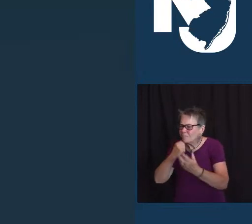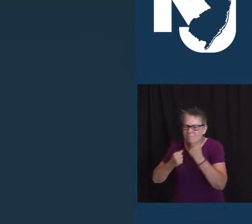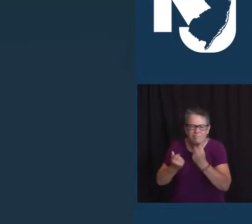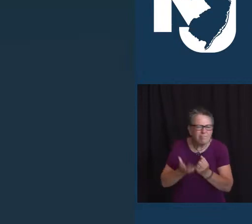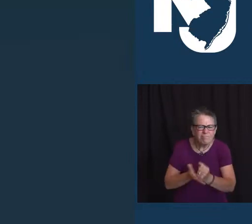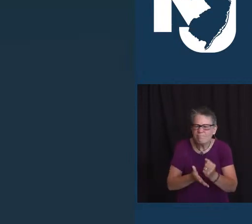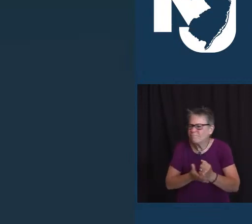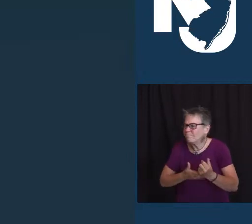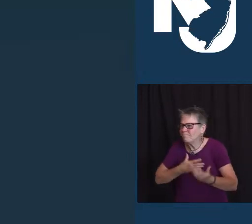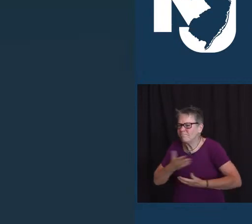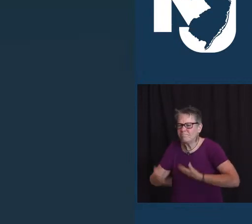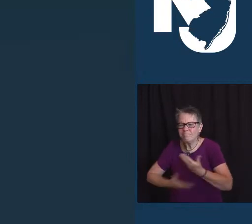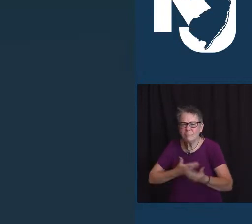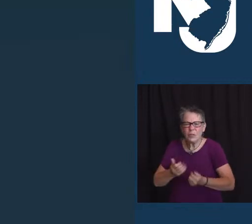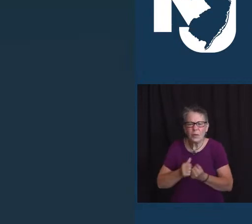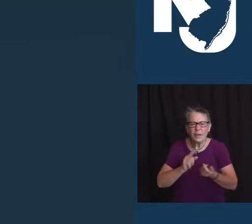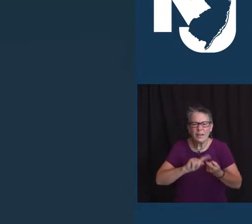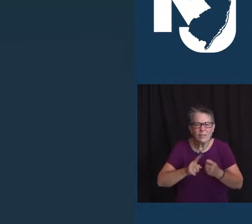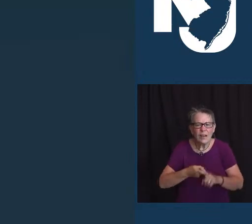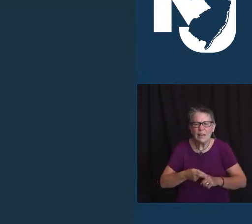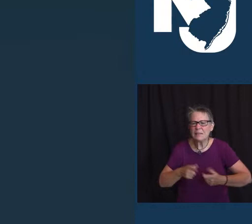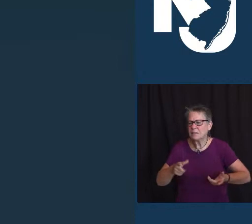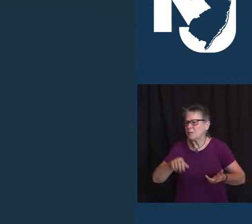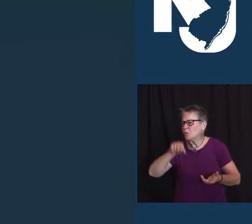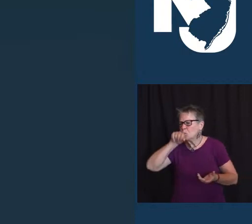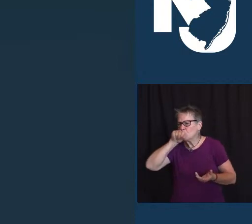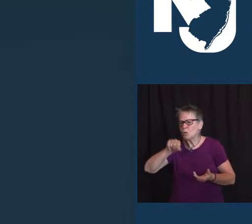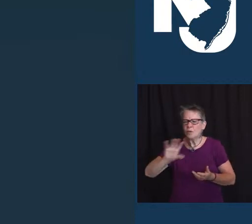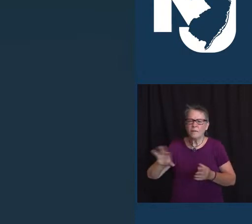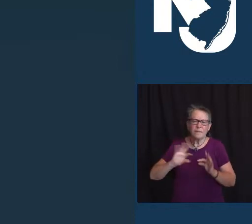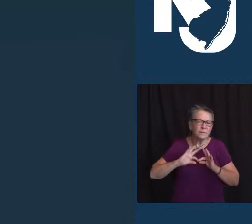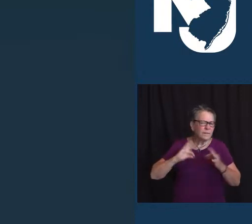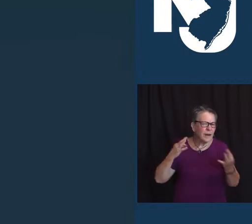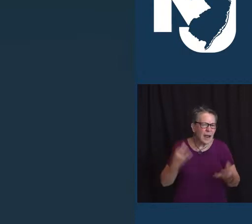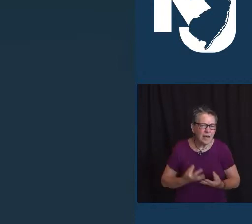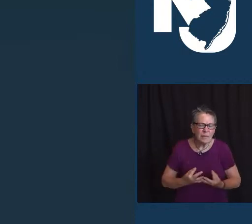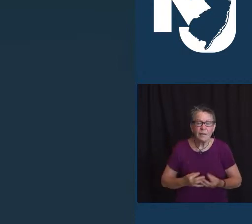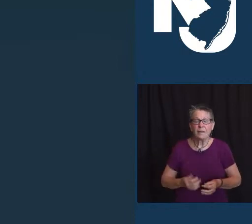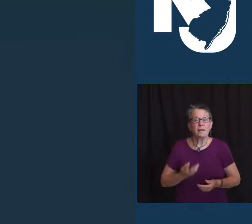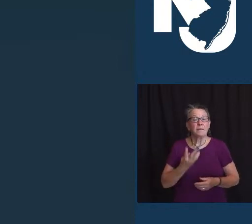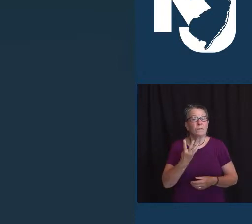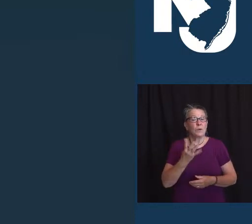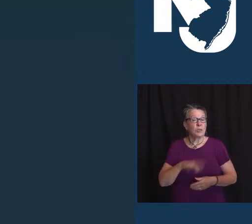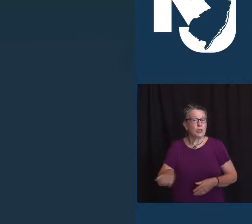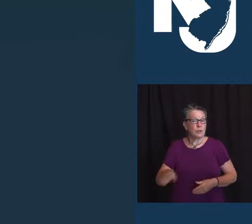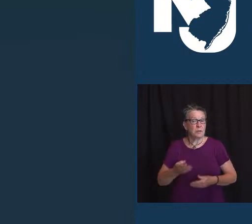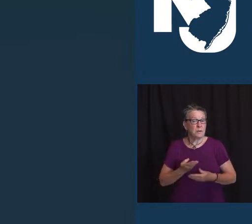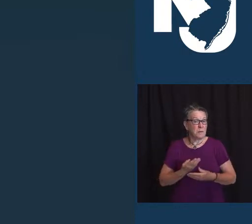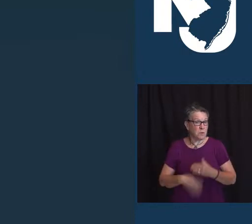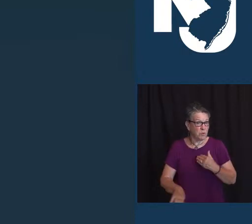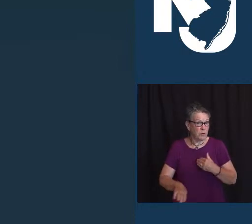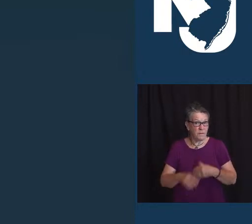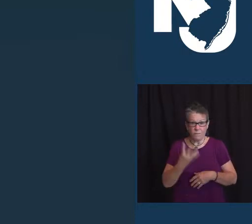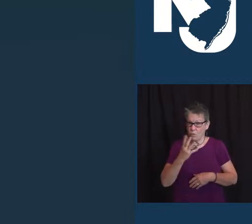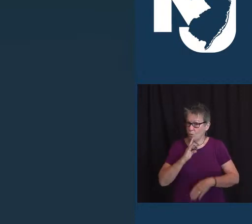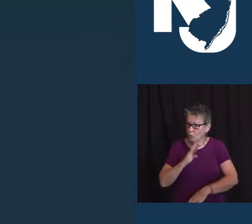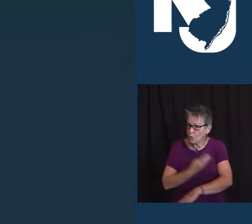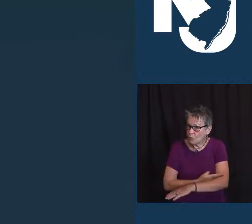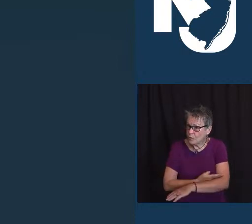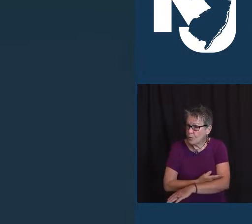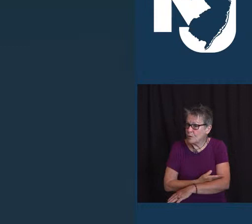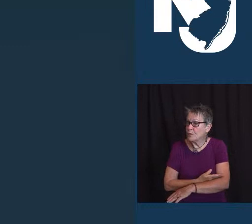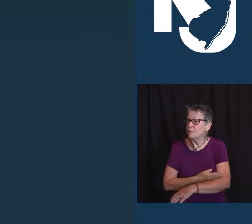family. She took special pride in raising her 4 daughters and, after her retirement in 2014, her 2